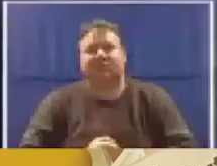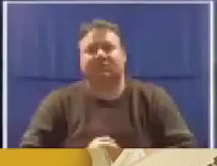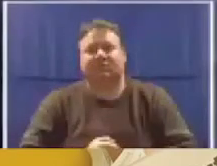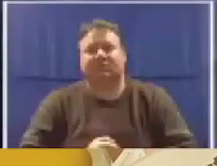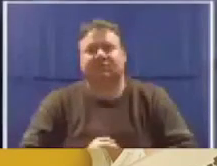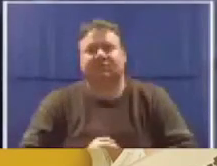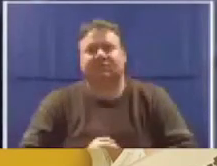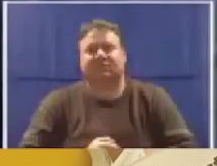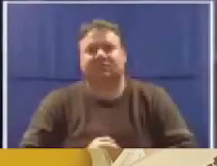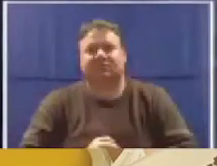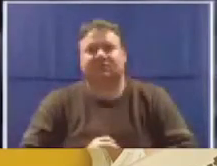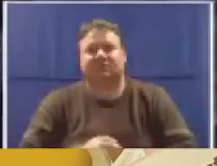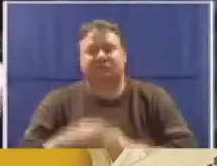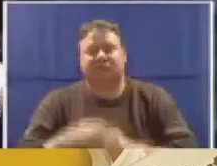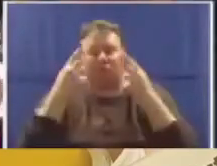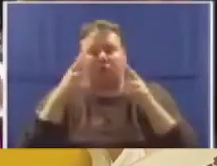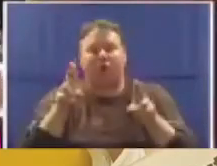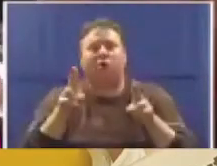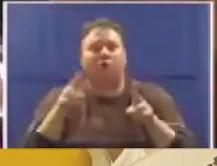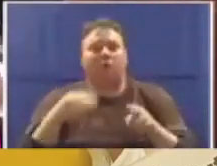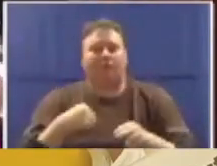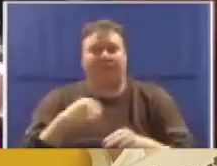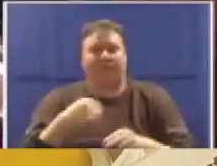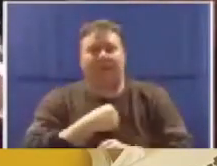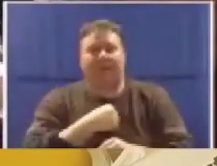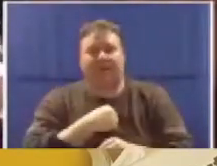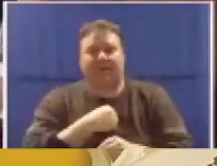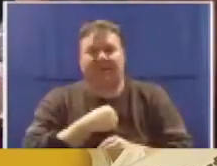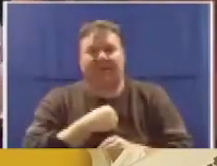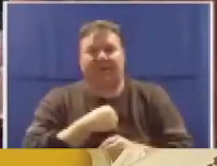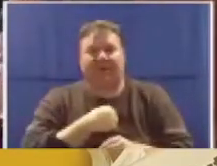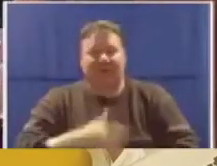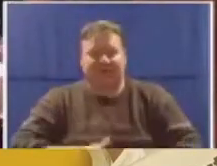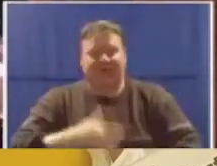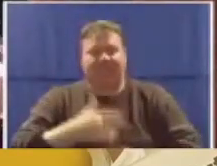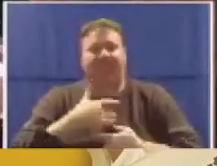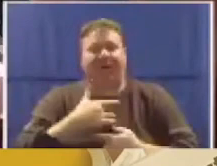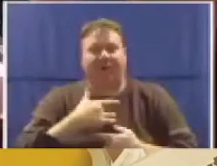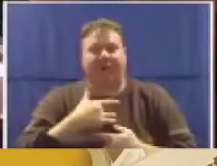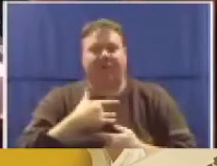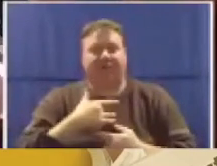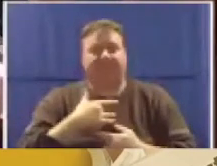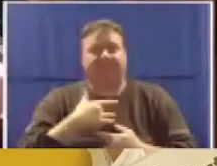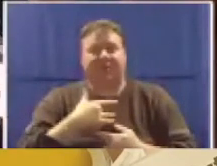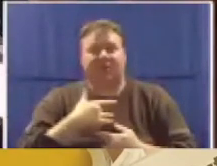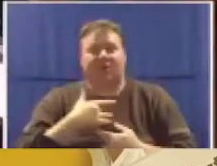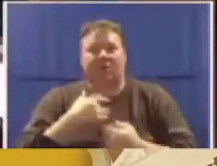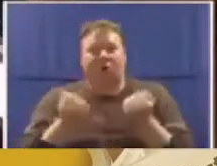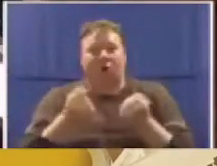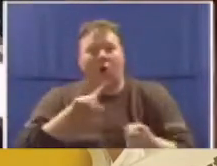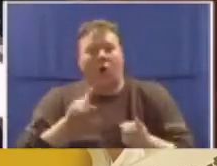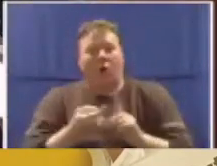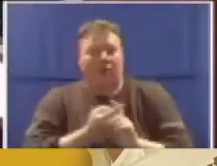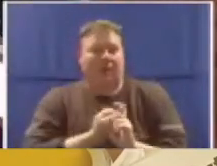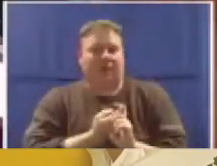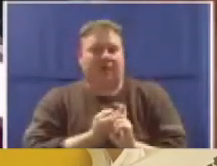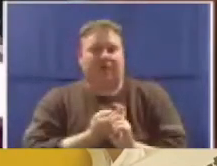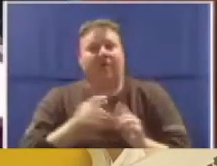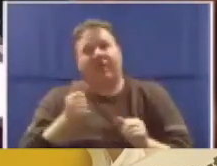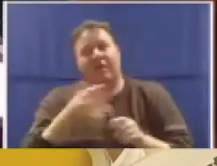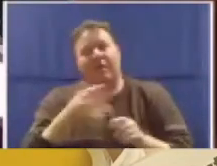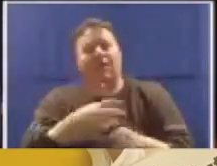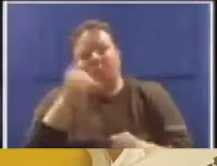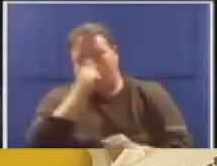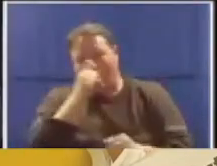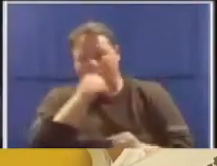Because imagine having to survive a car crash only to be robbed and then beaten up. And you'll have a rough idea about